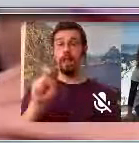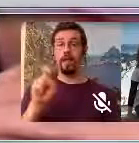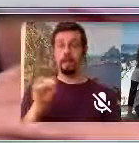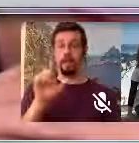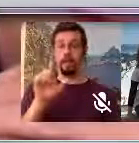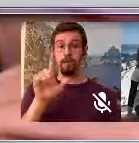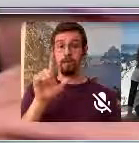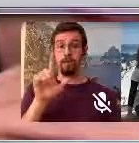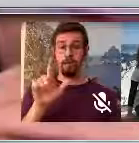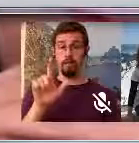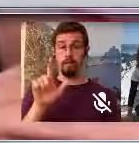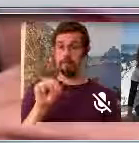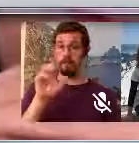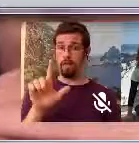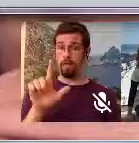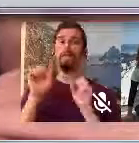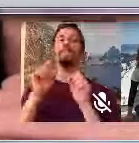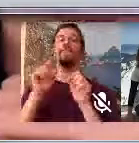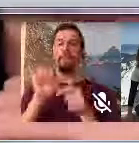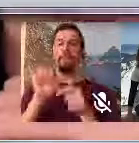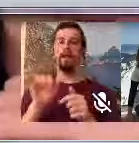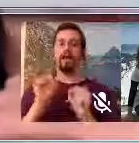signing animations.